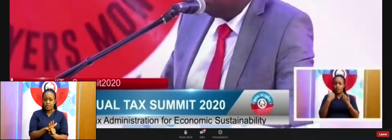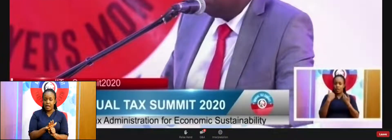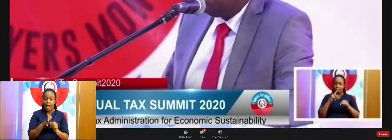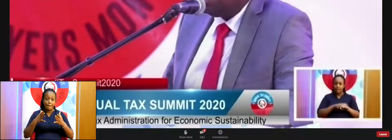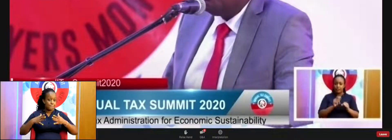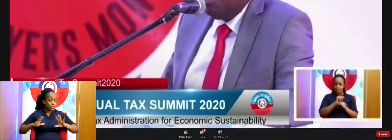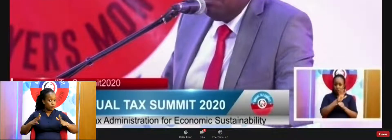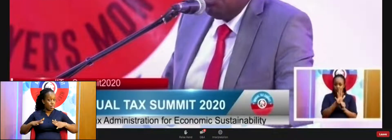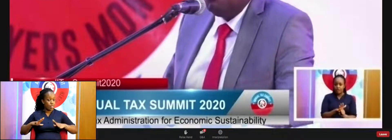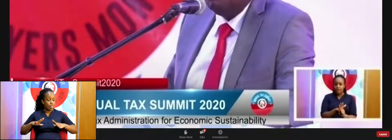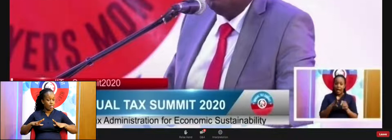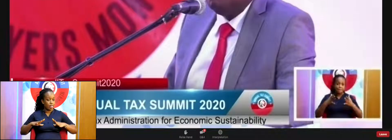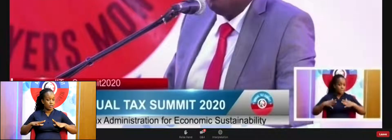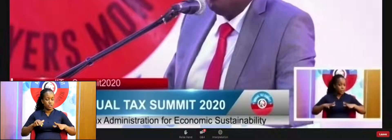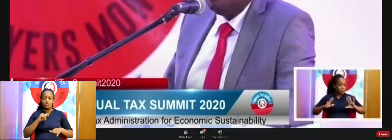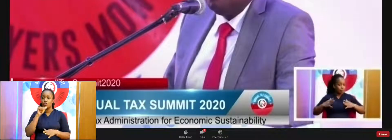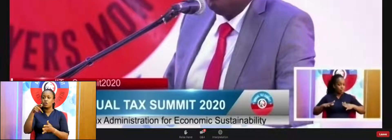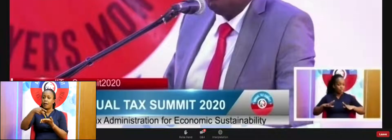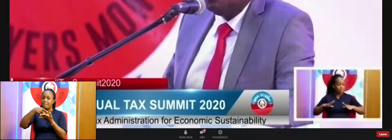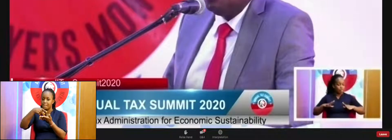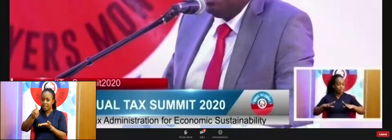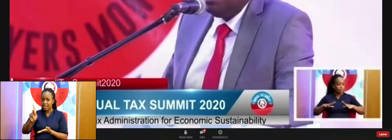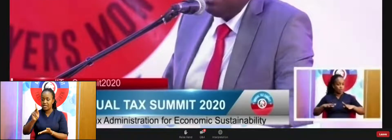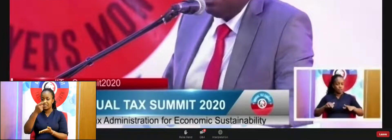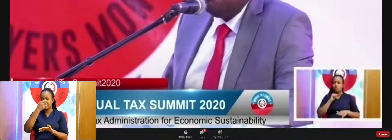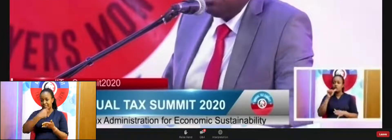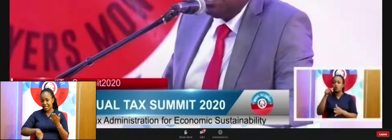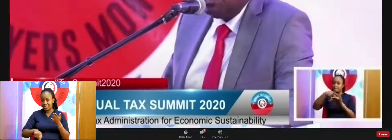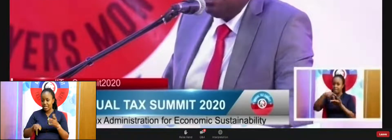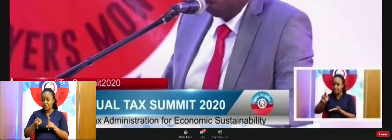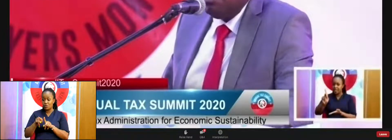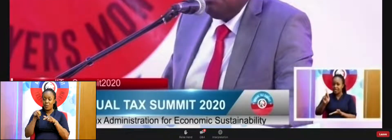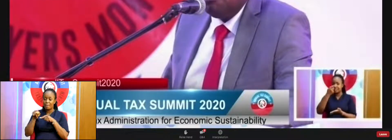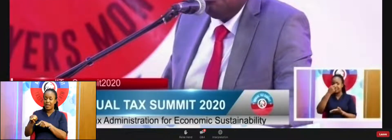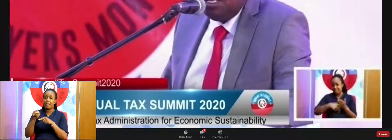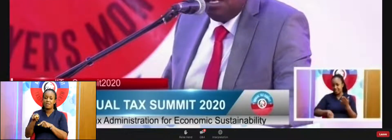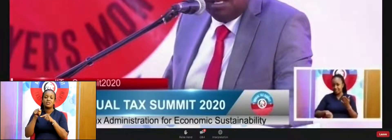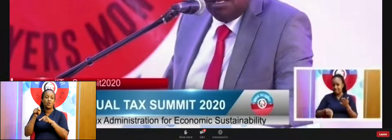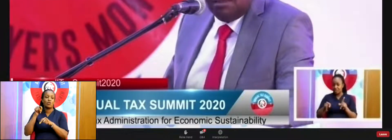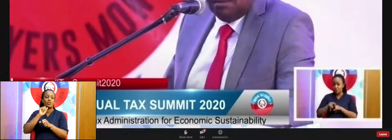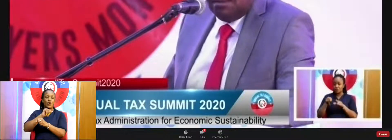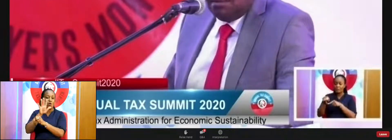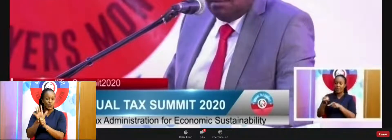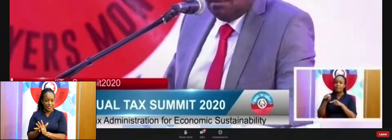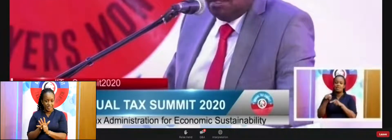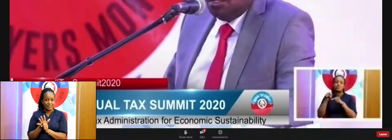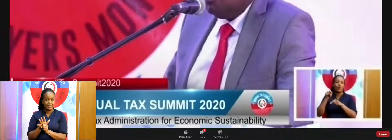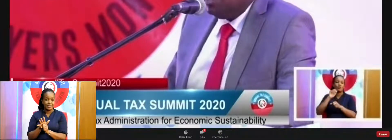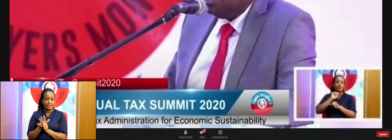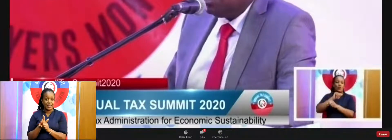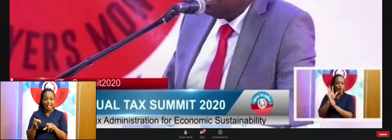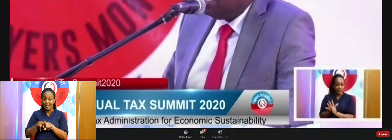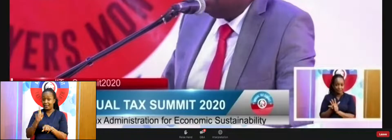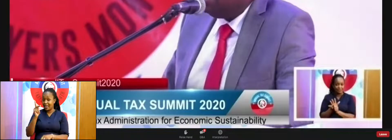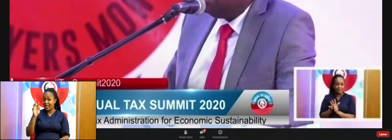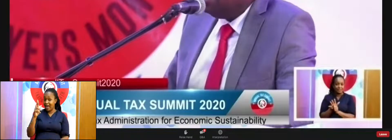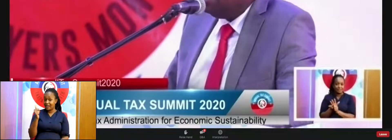are people not paying their rightful taxes and blaming COVID. So as